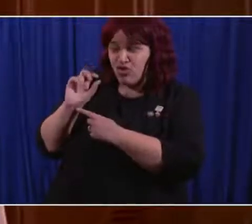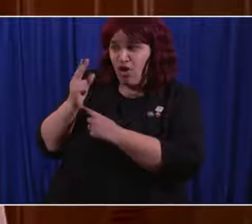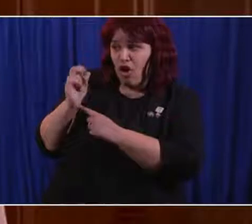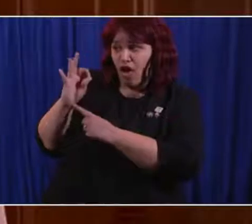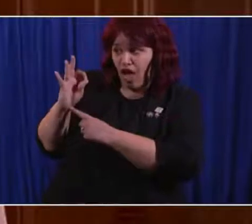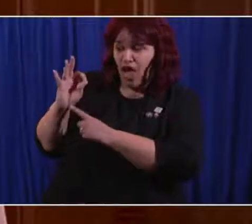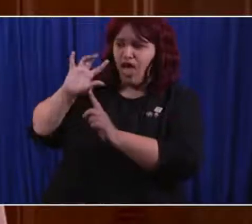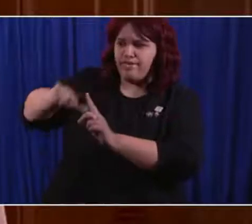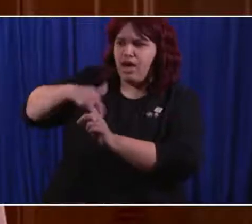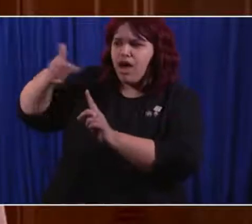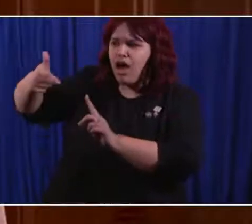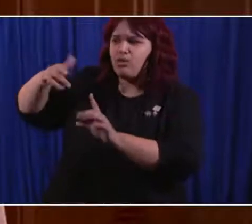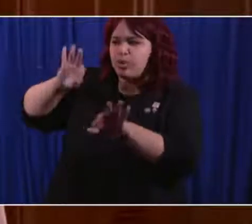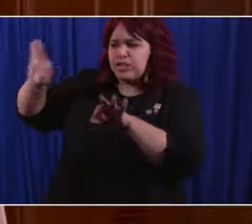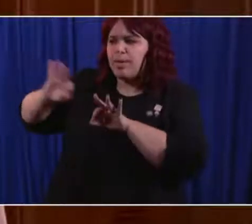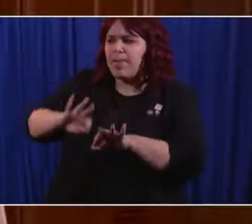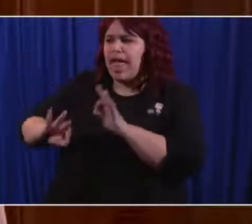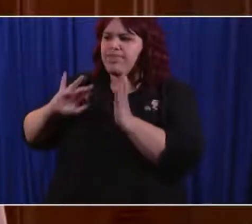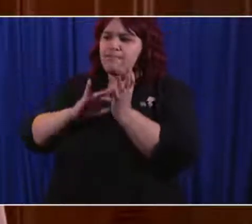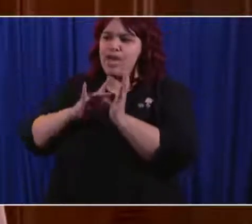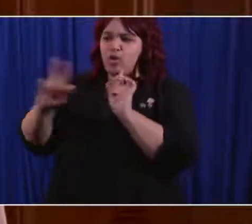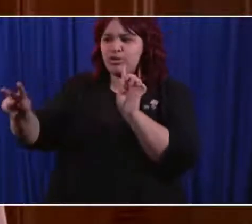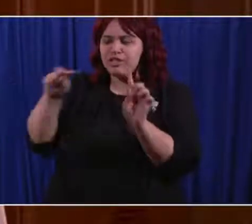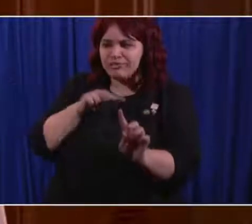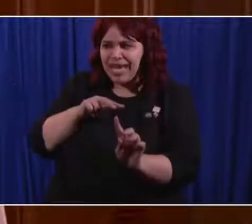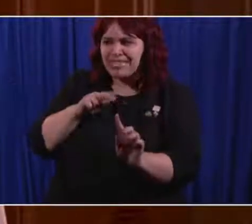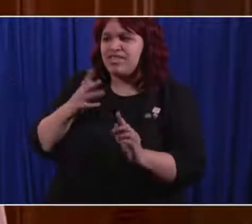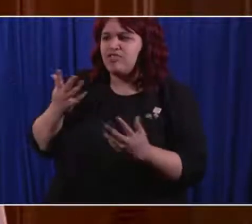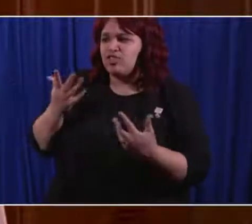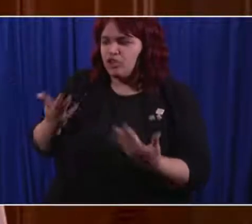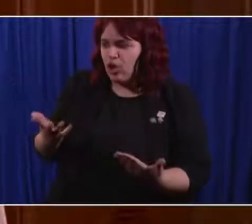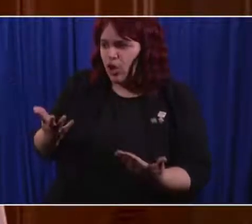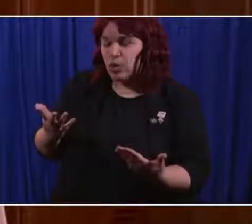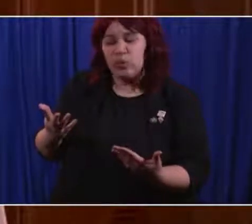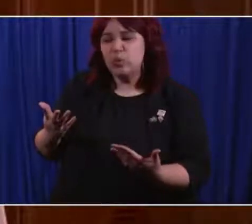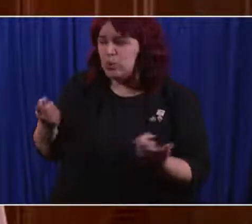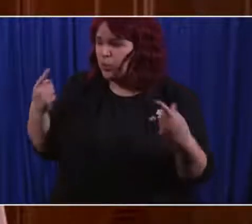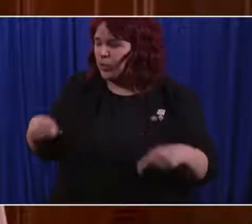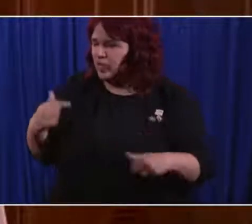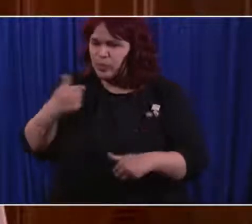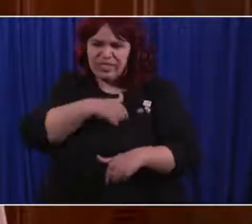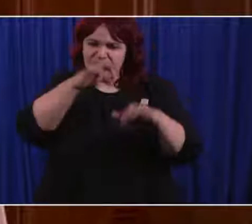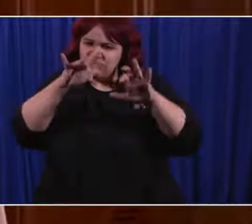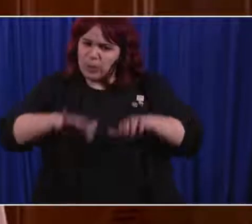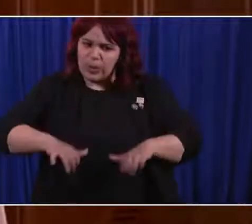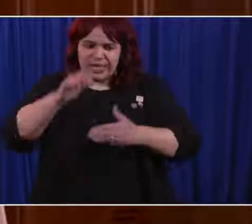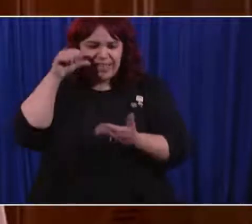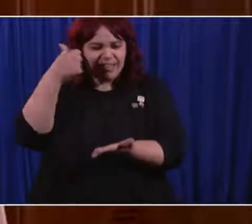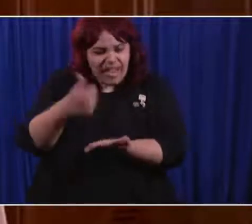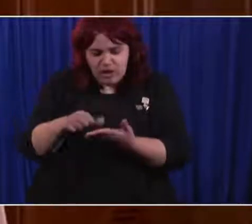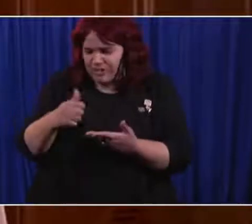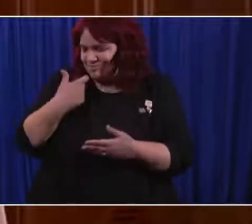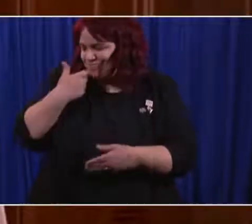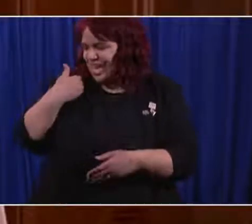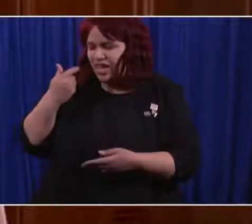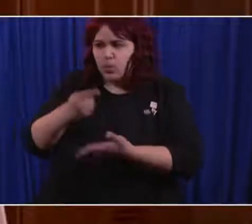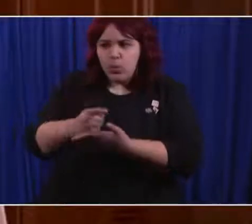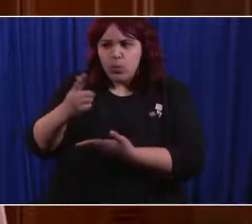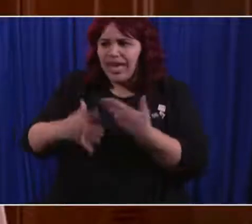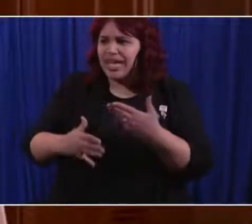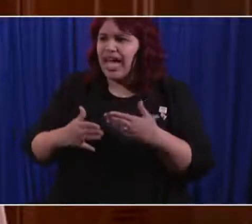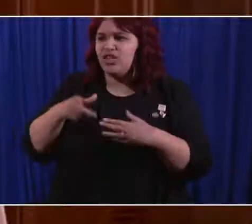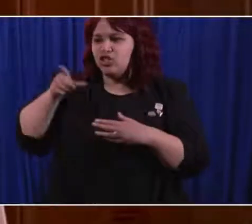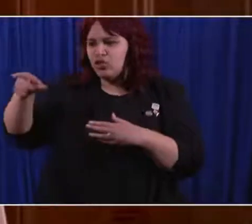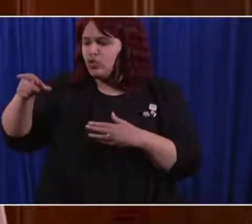the medical side of this. You were very instrumental as we put this letter together this weekend. We relied upon your